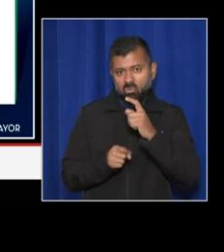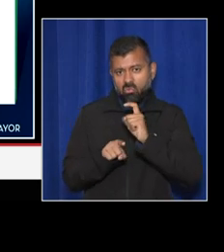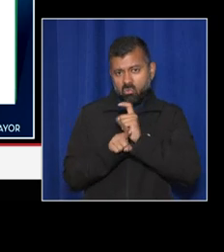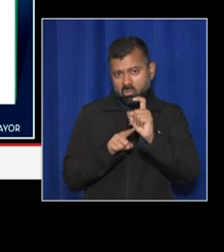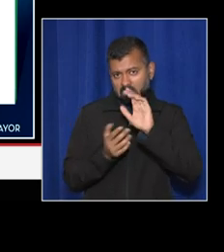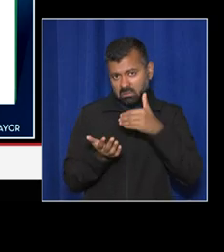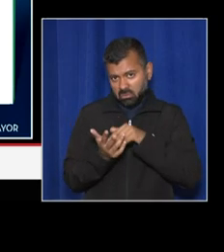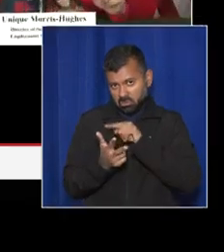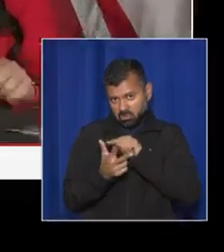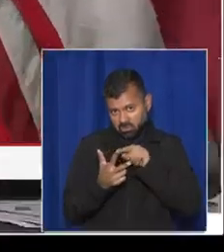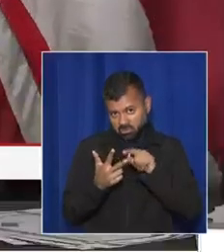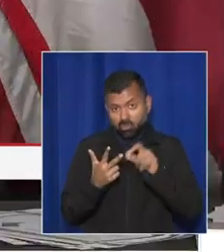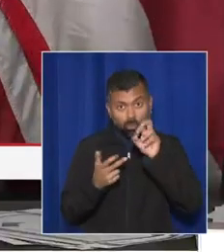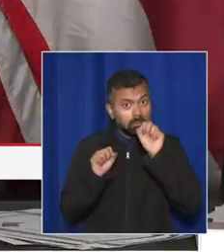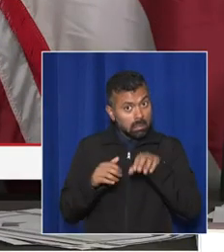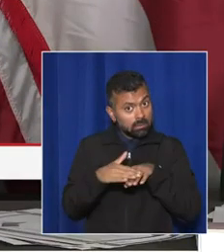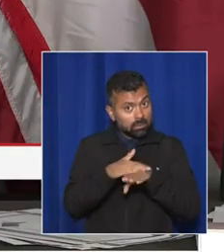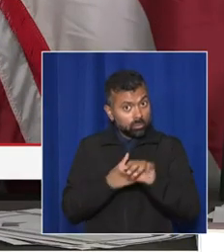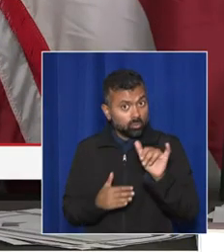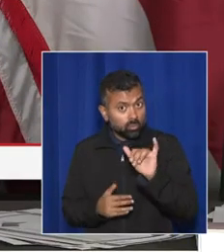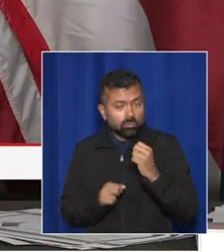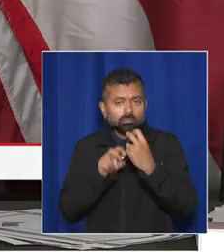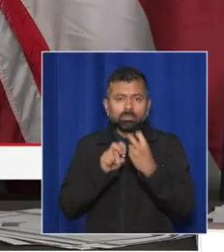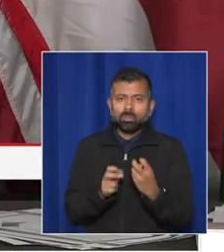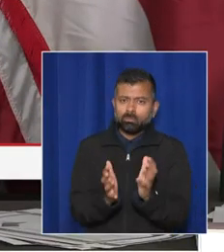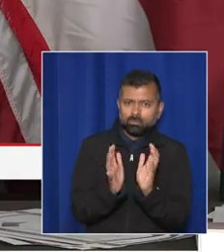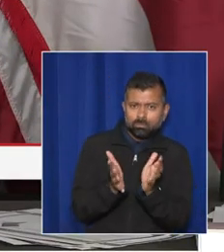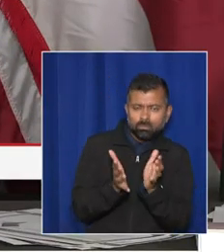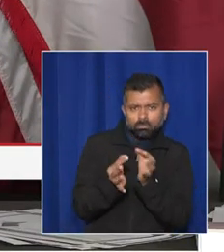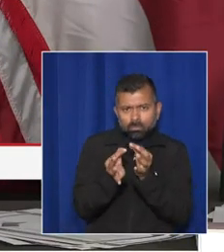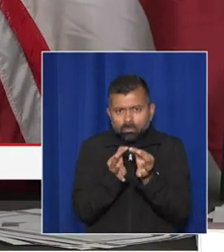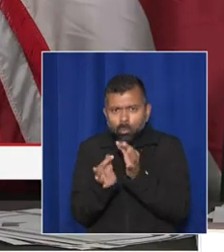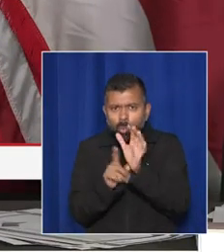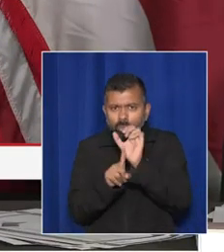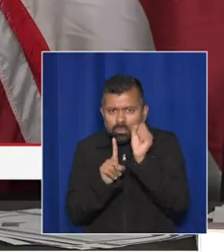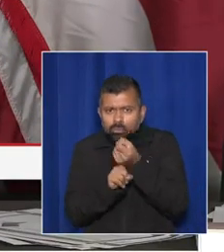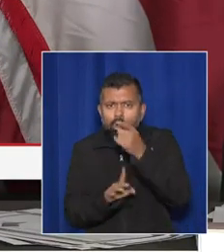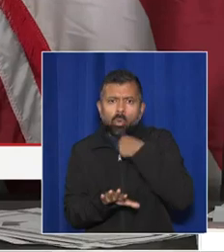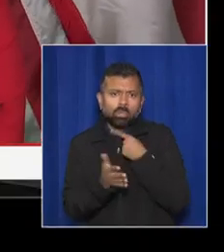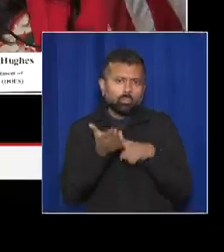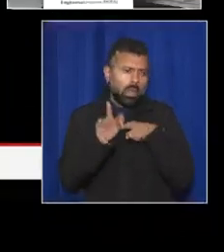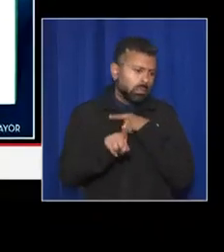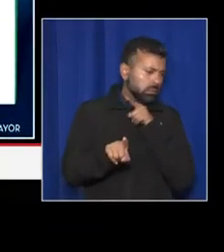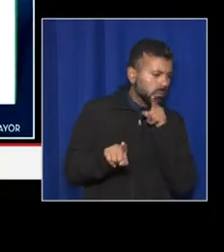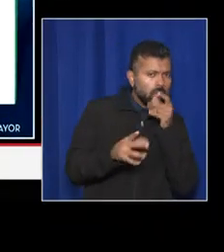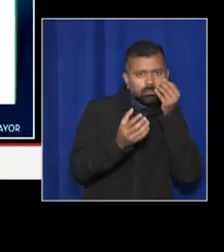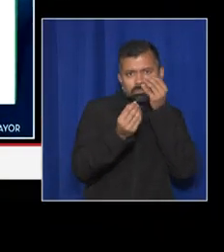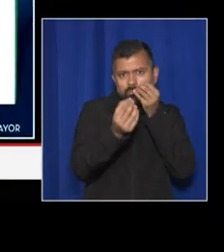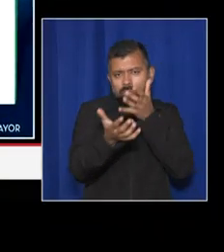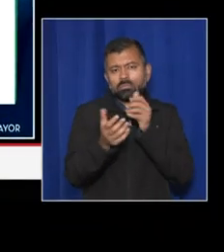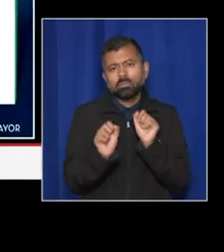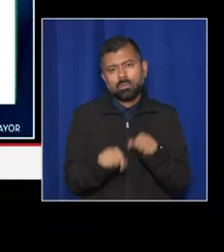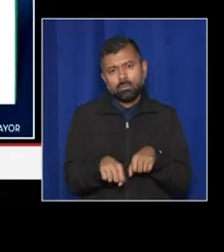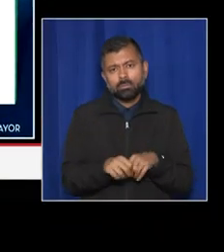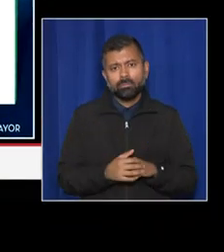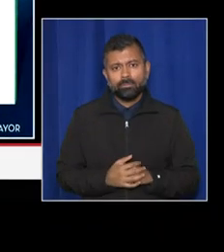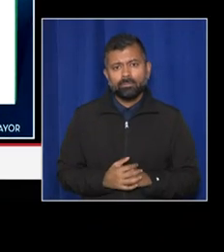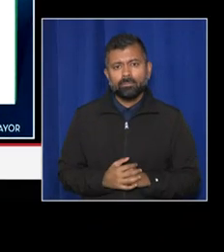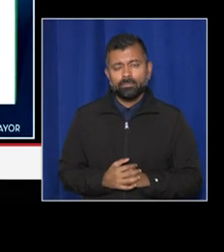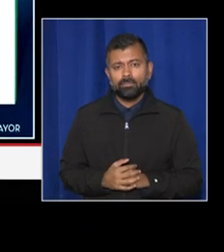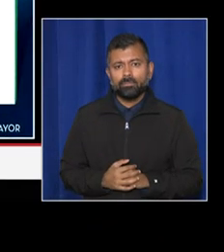claim is at in the review process and how we can help expedite that review. Thank you very much. Again,